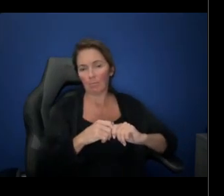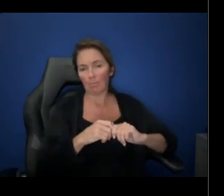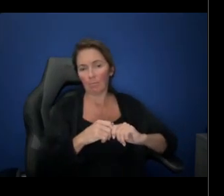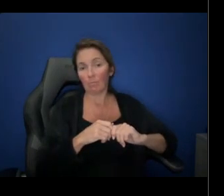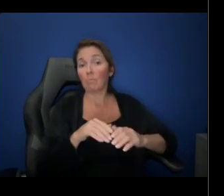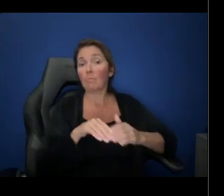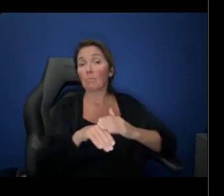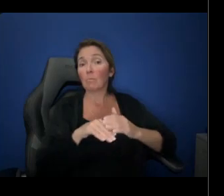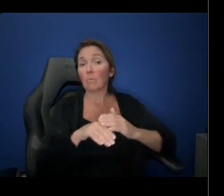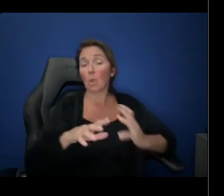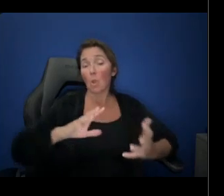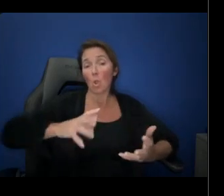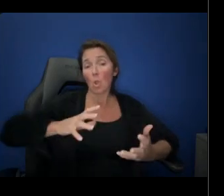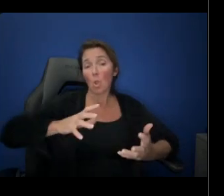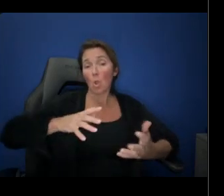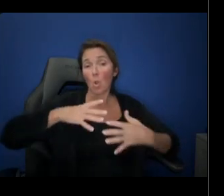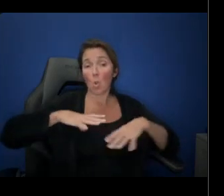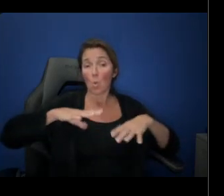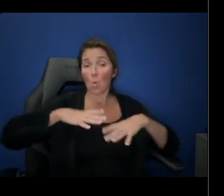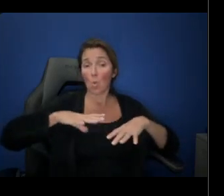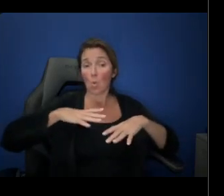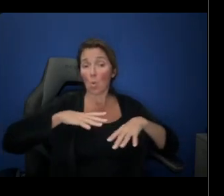Accessible laundry facilities.